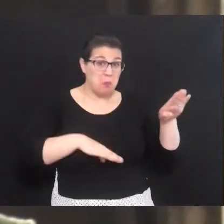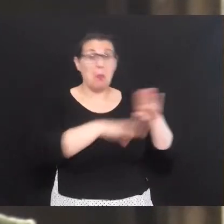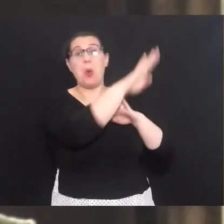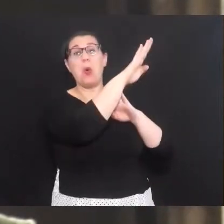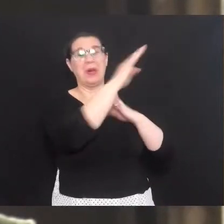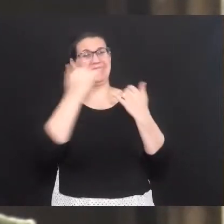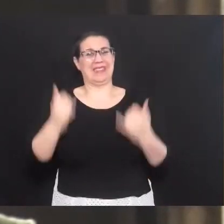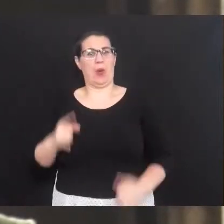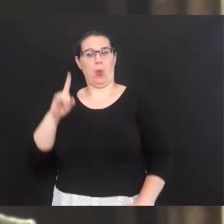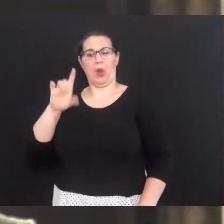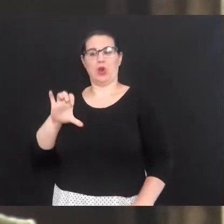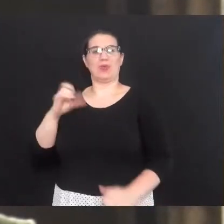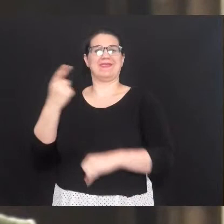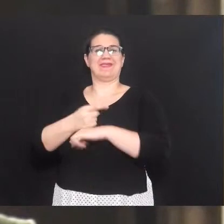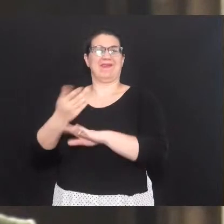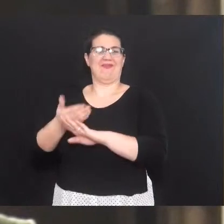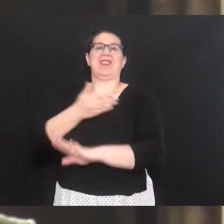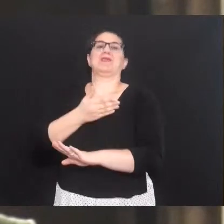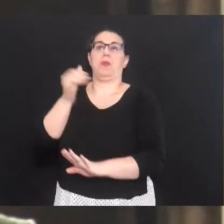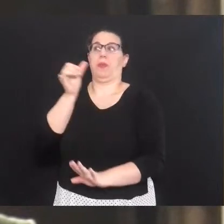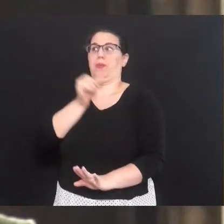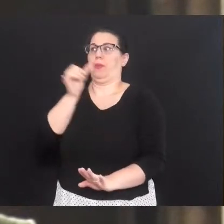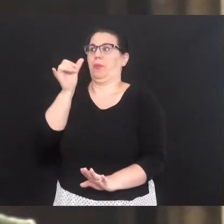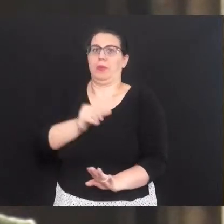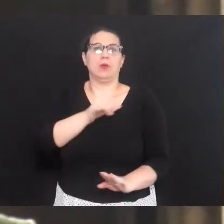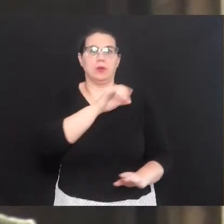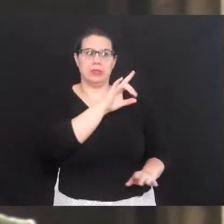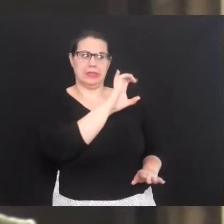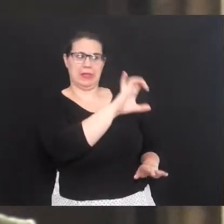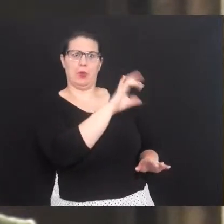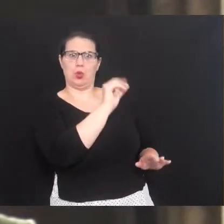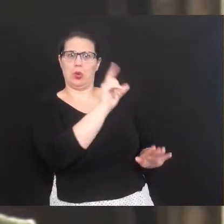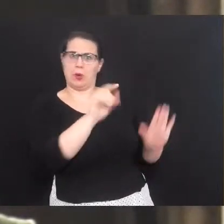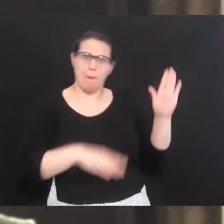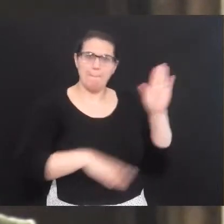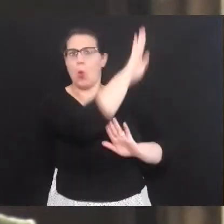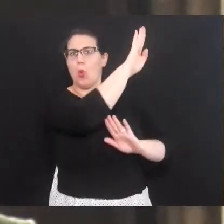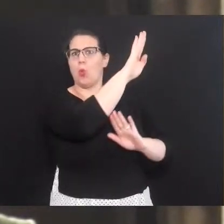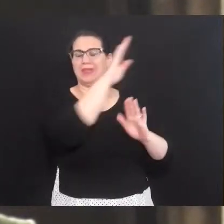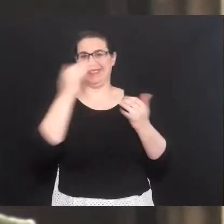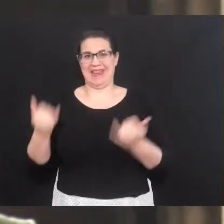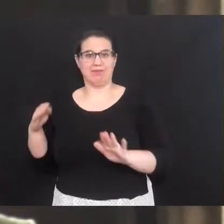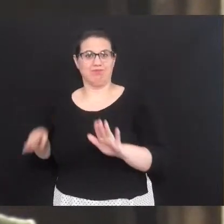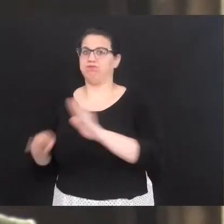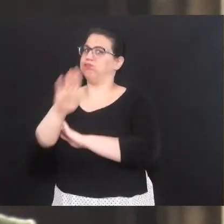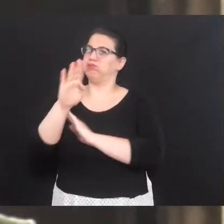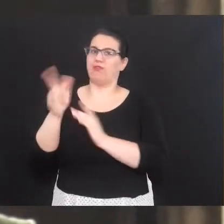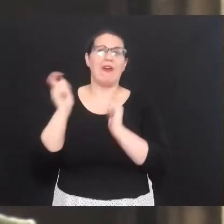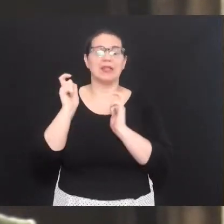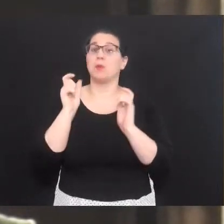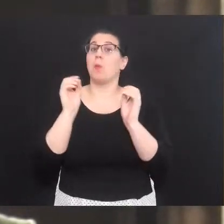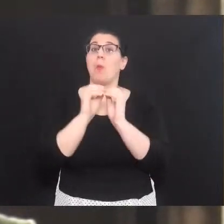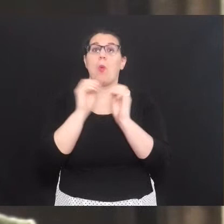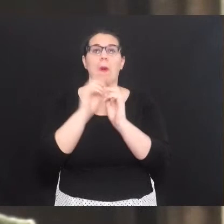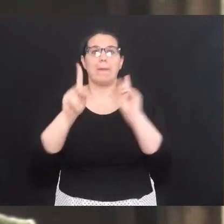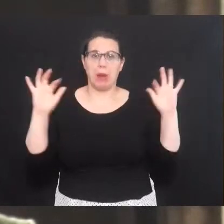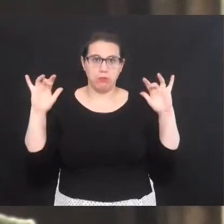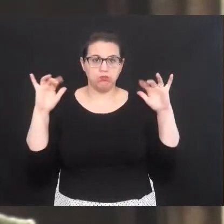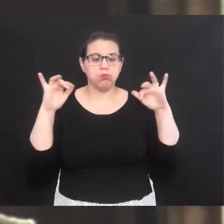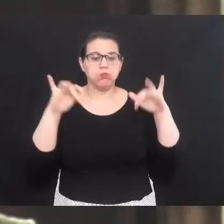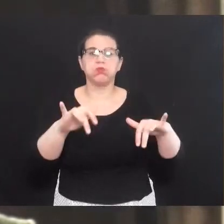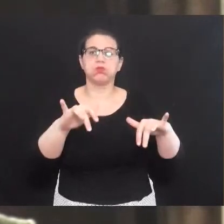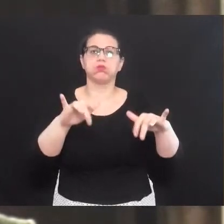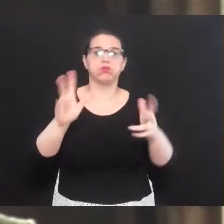in December of 2020. And we have seen more people who are in the ICUs and more people needing